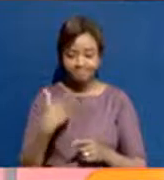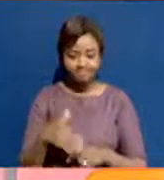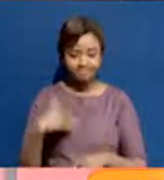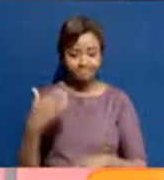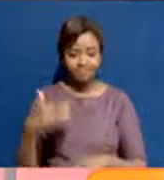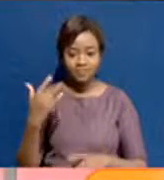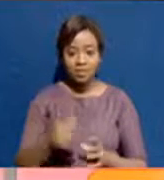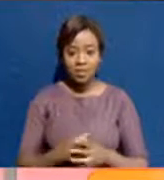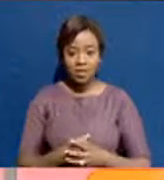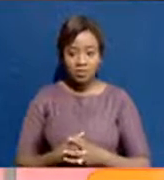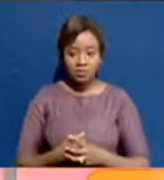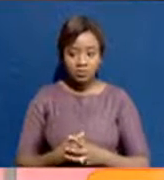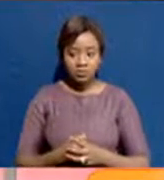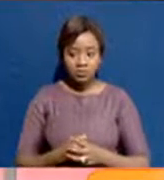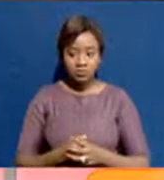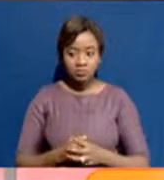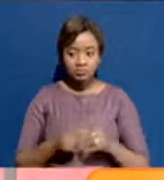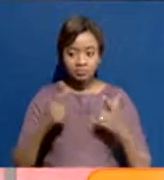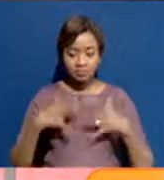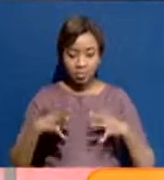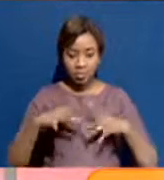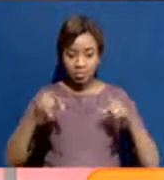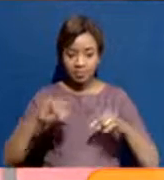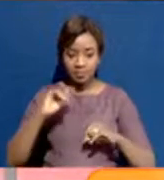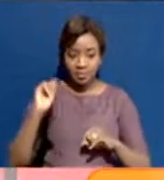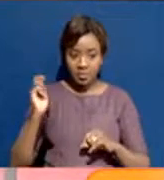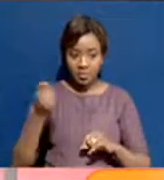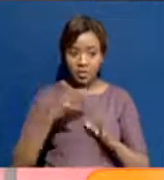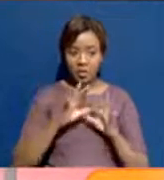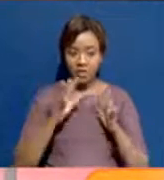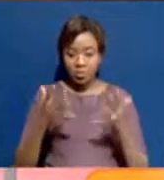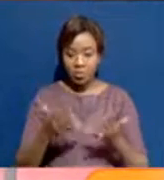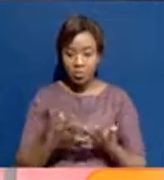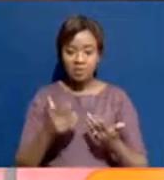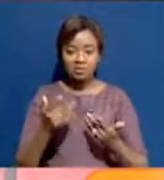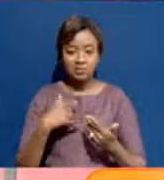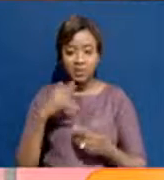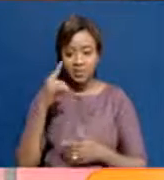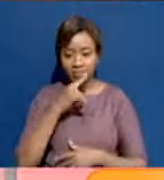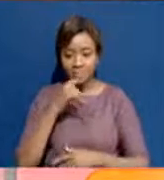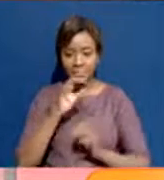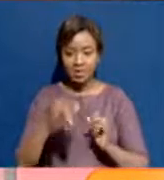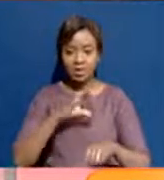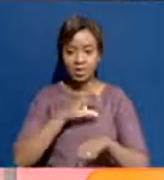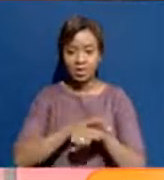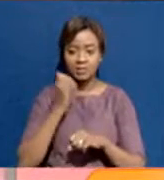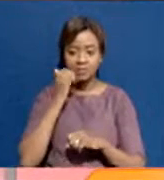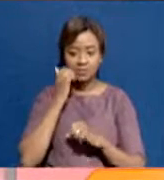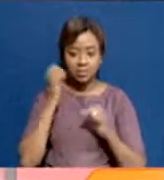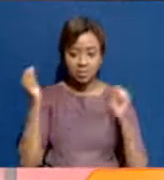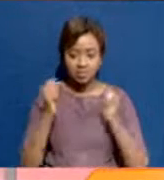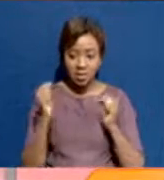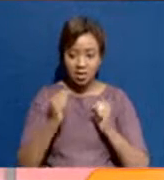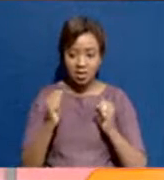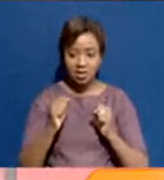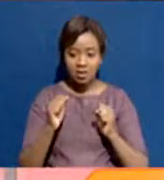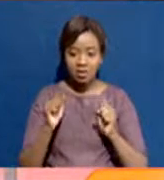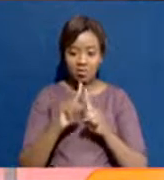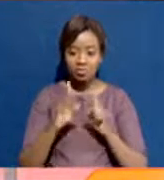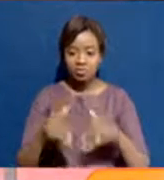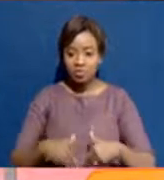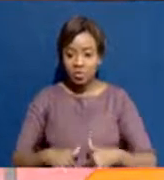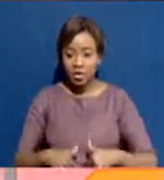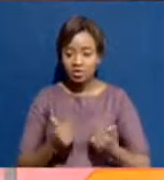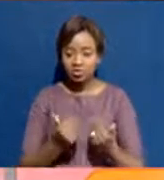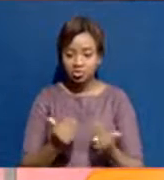world's population is at risk of malaria, and young children and pregnant women are among the most vulnerable. And